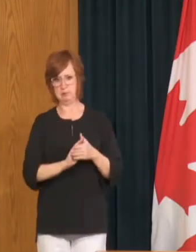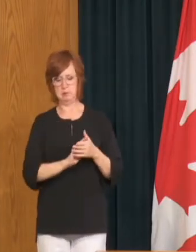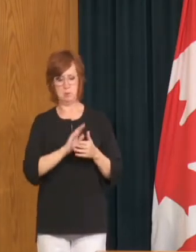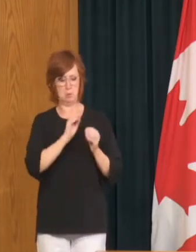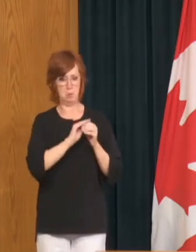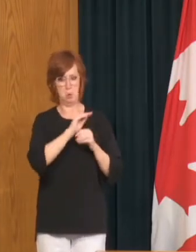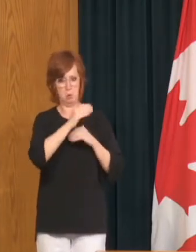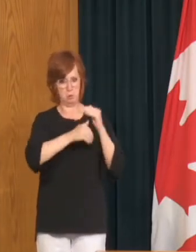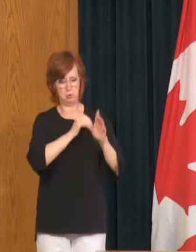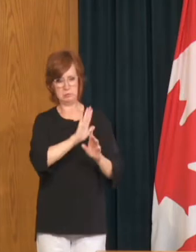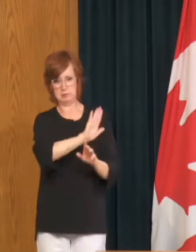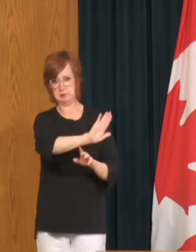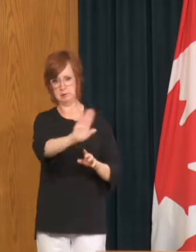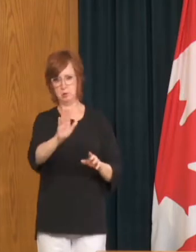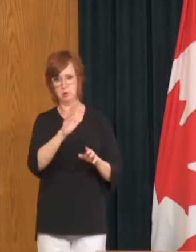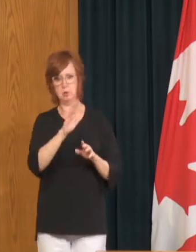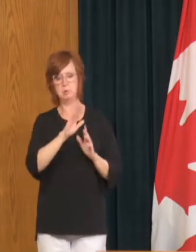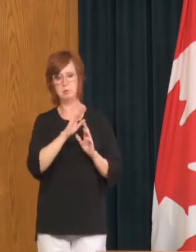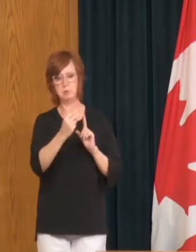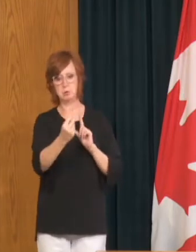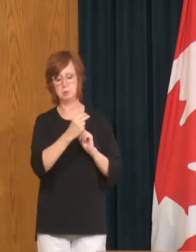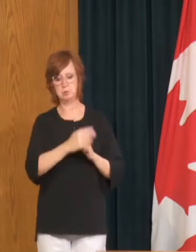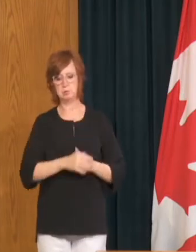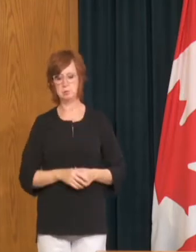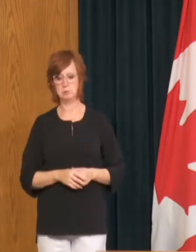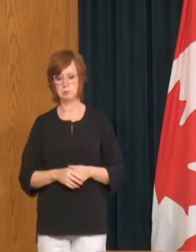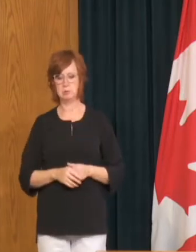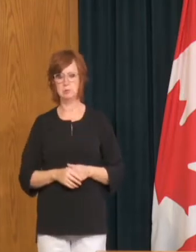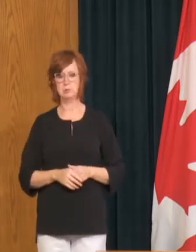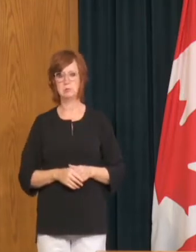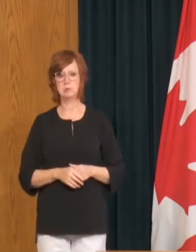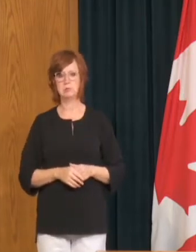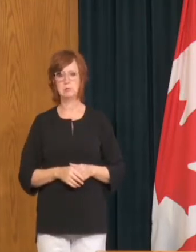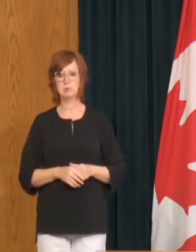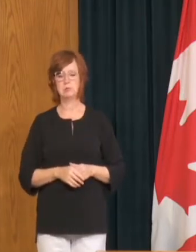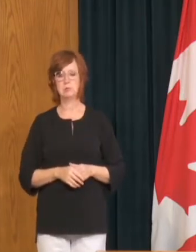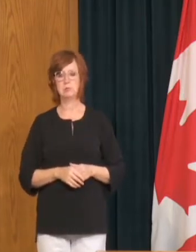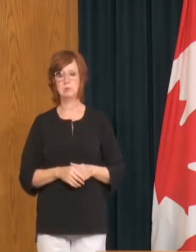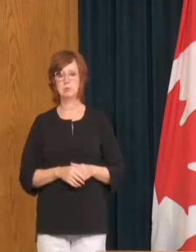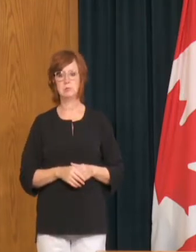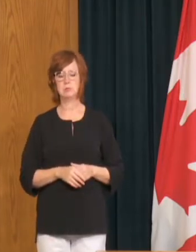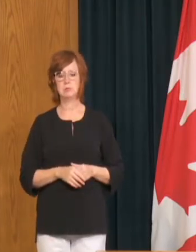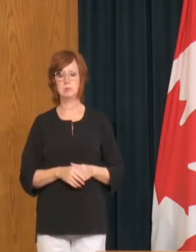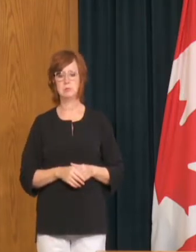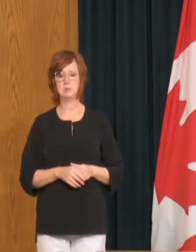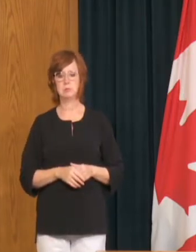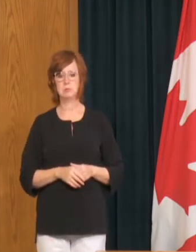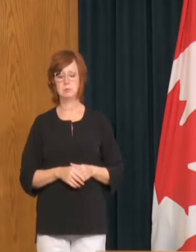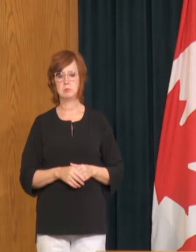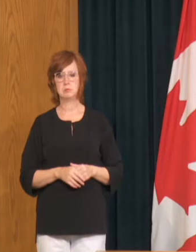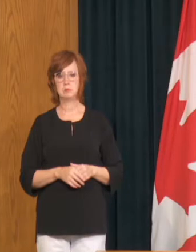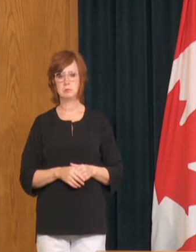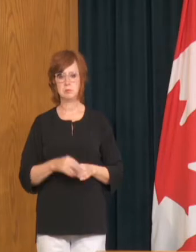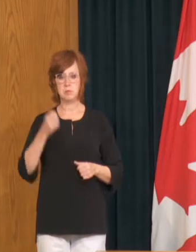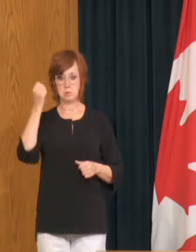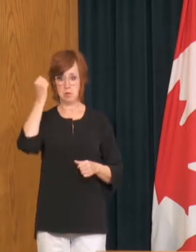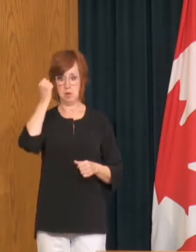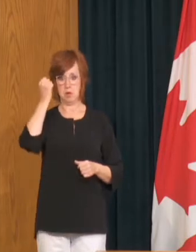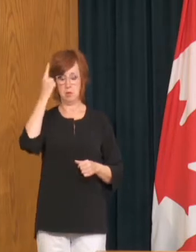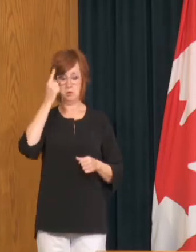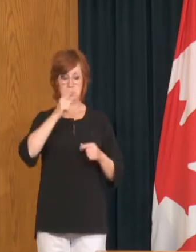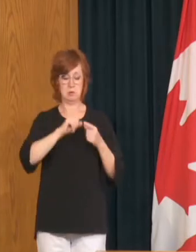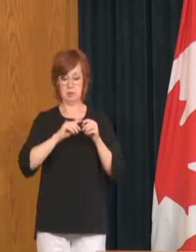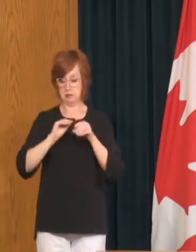So even in the spring and summer, universities are still active. For example, there's